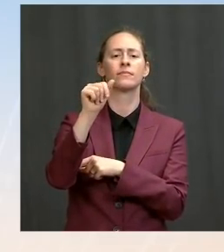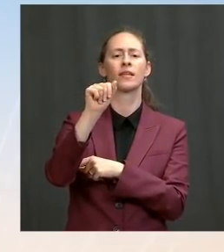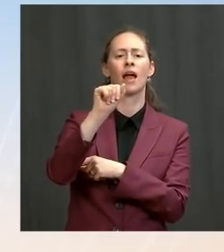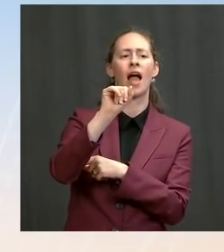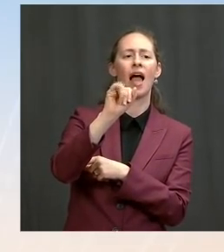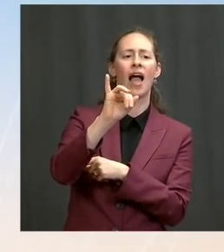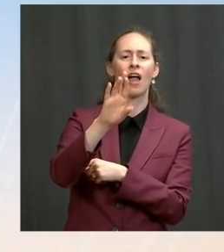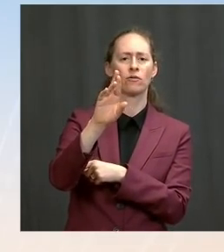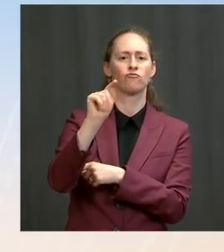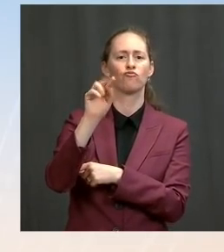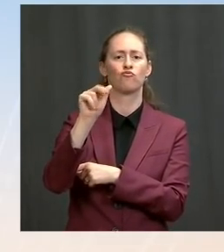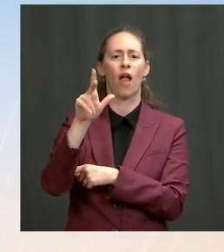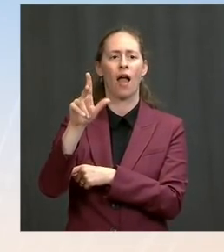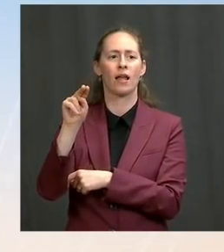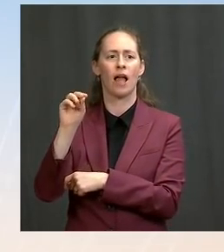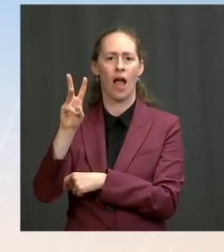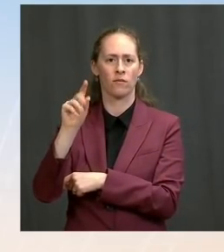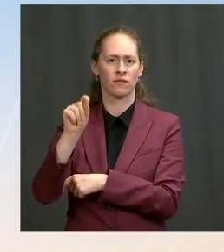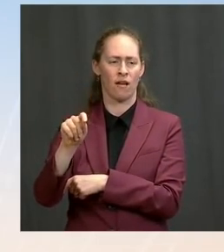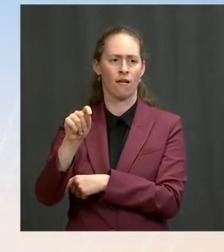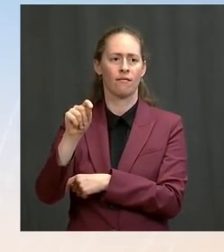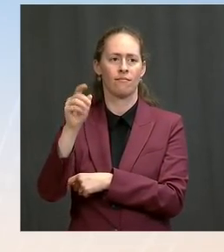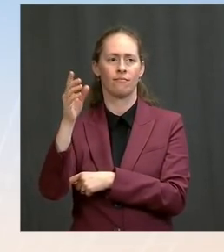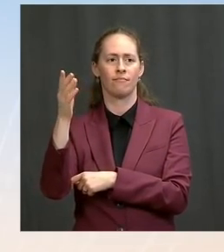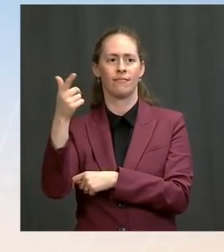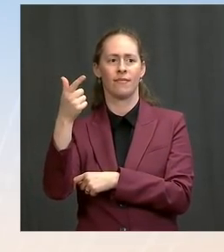airnow.gov/fires and visit